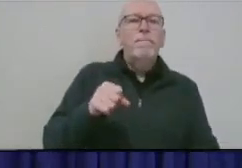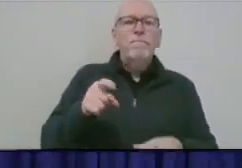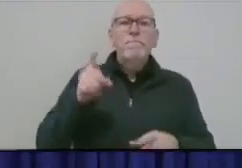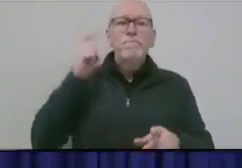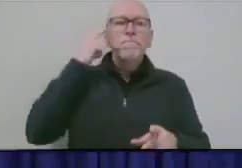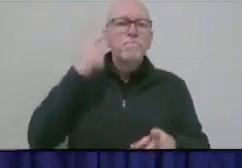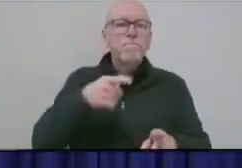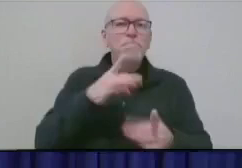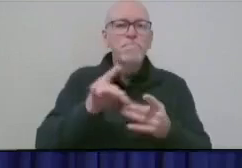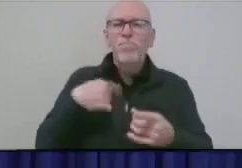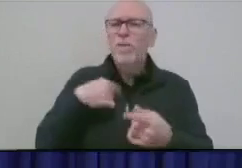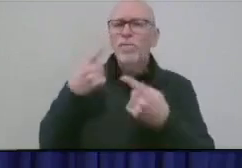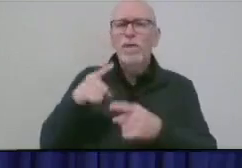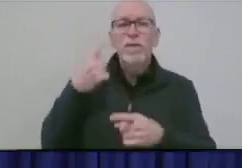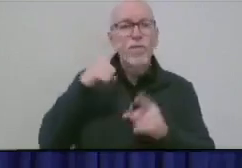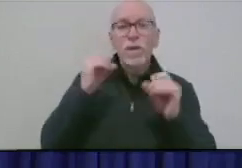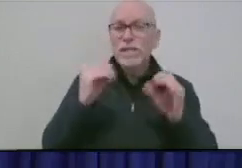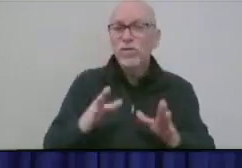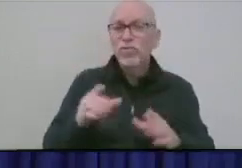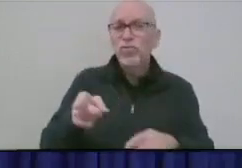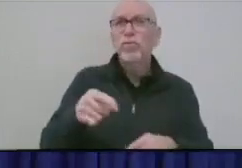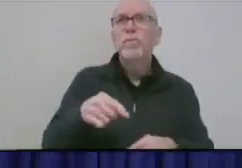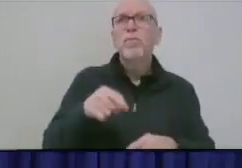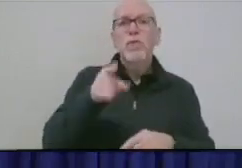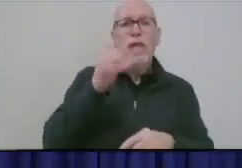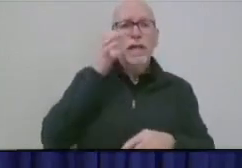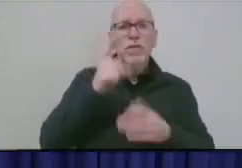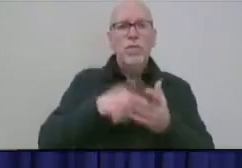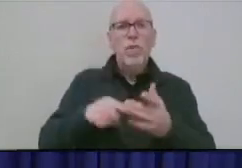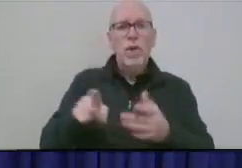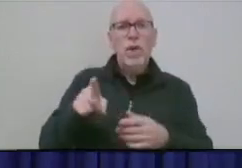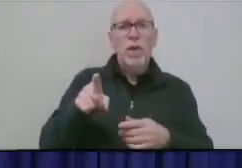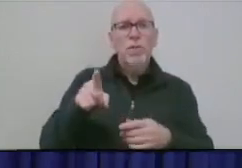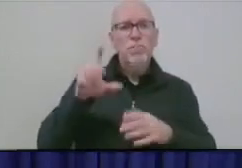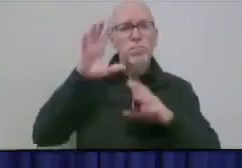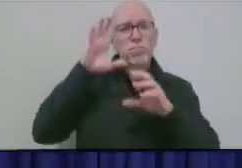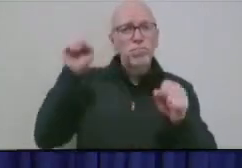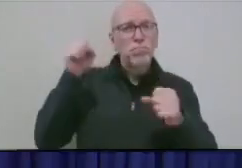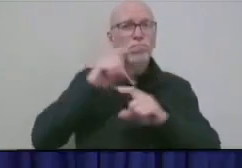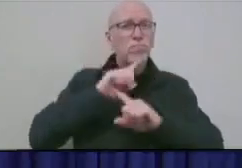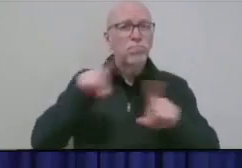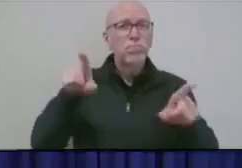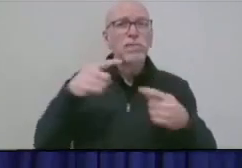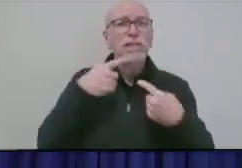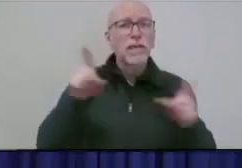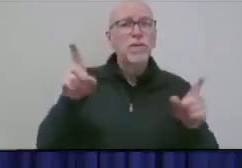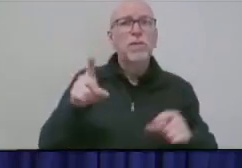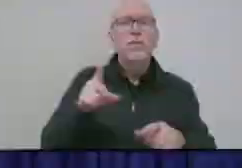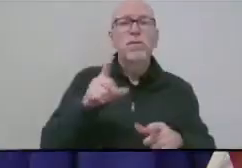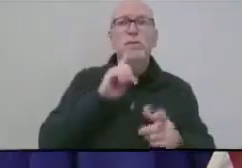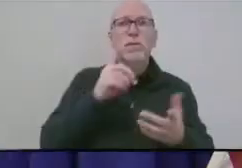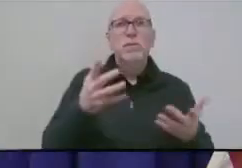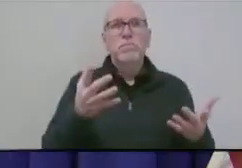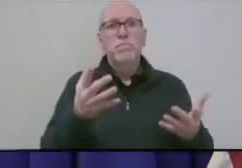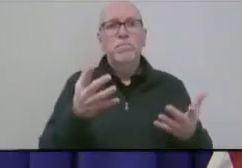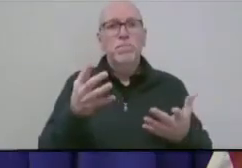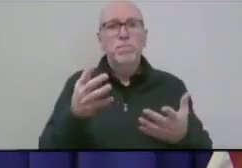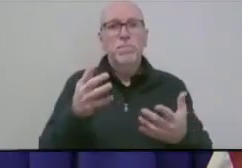same true, Dan, for teachers. I mean, when you listen to what the administration has put out, I don't think there's a lot of daylight, actually, between